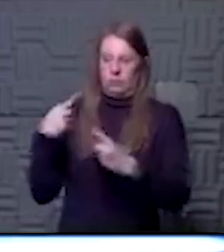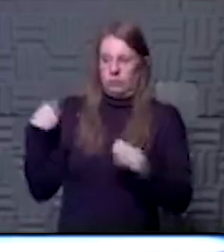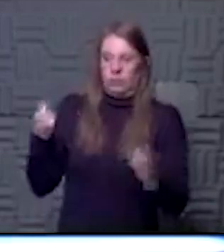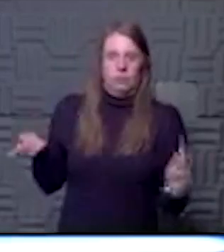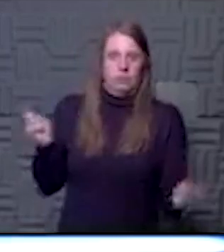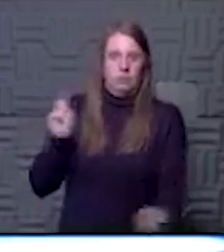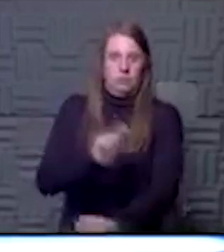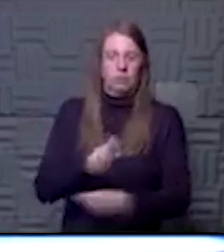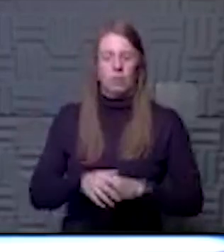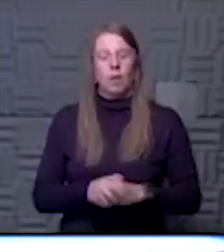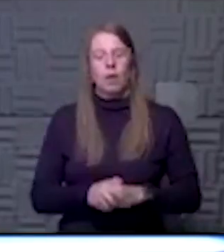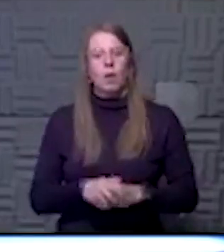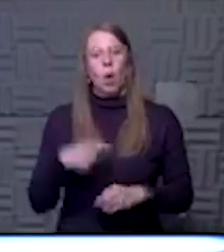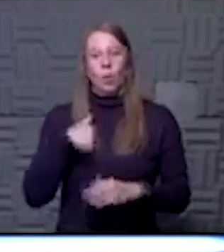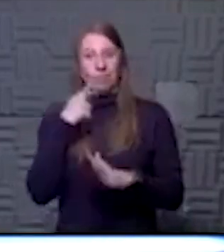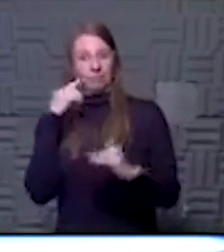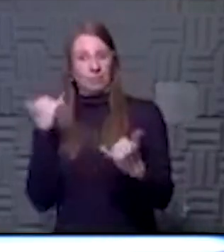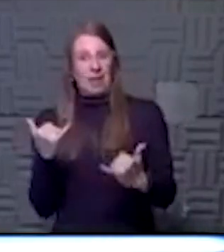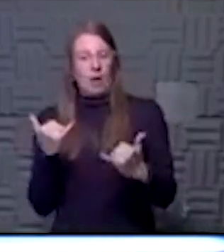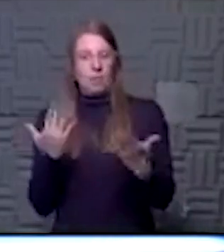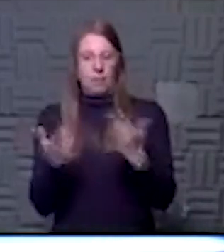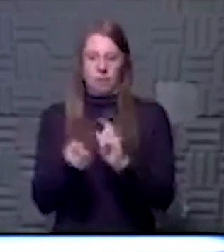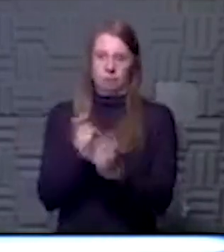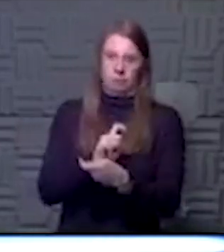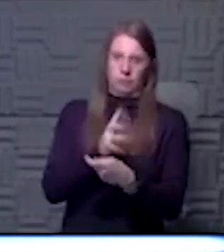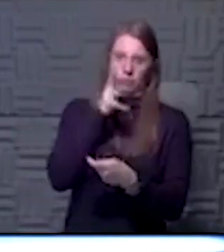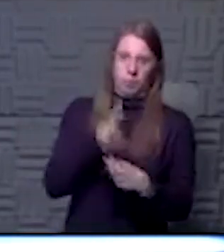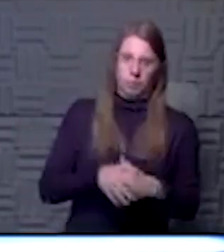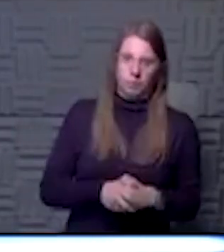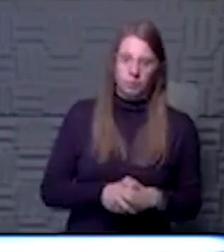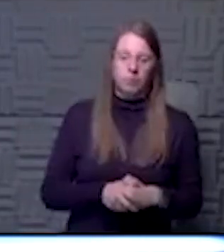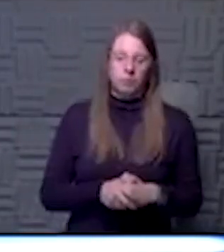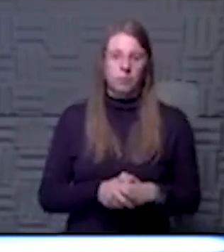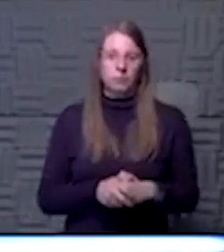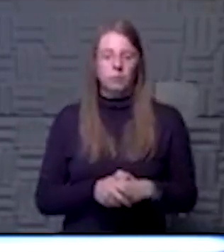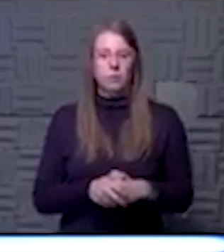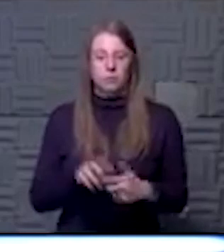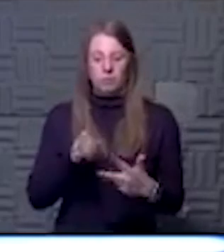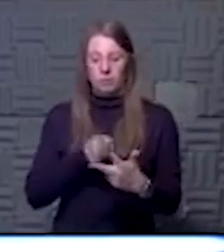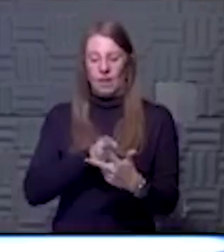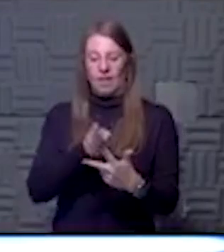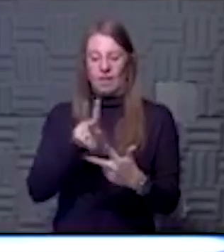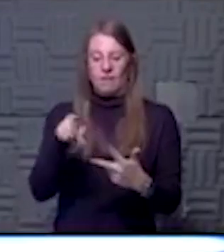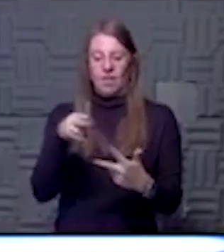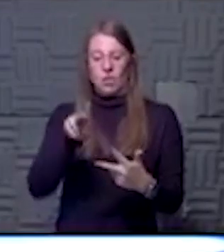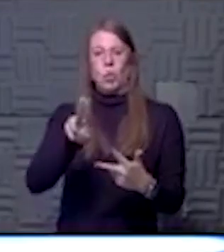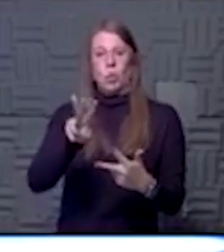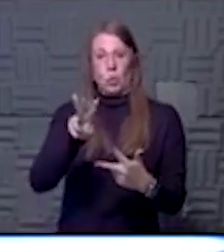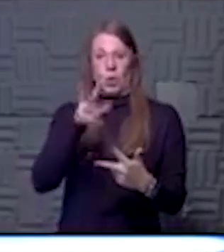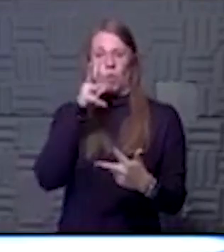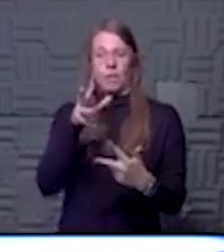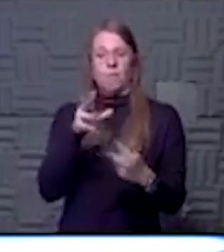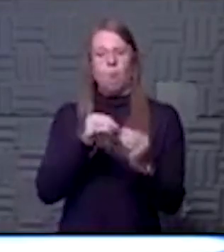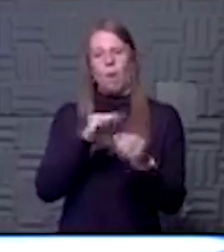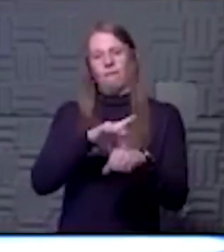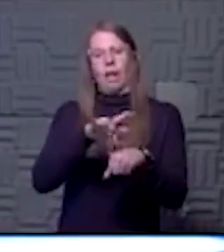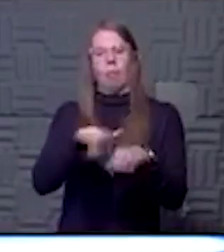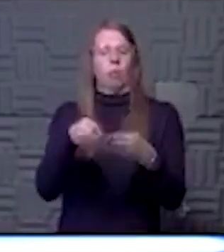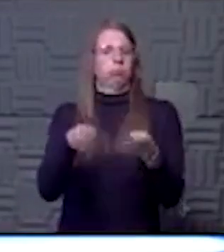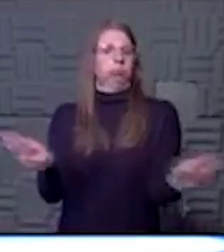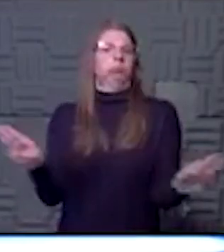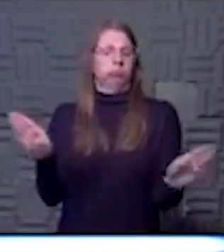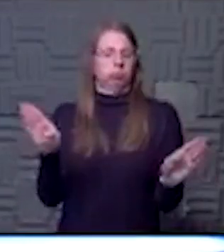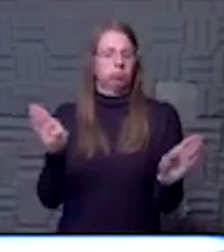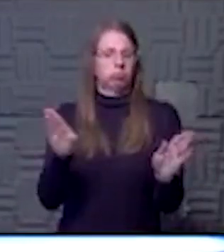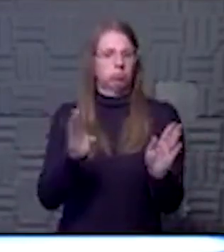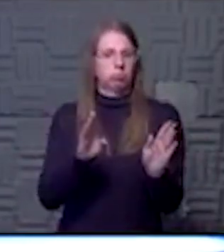So what we anticipate right now is it'll initially roll out, but phase 2 it'll be more widely available and pretty much open to